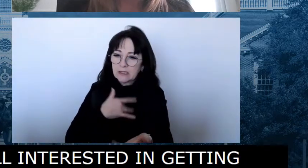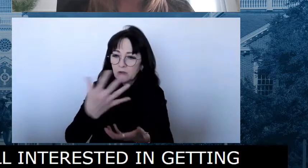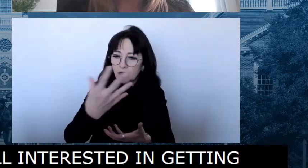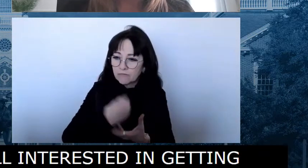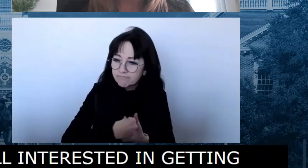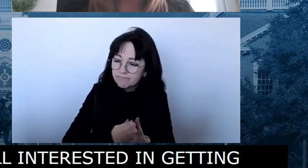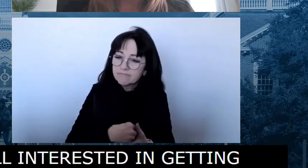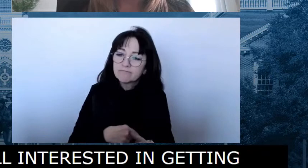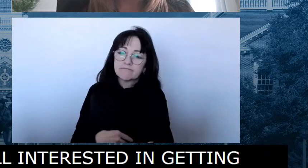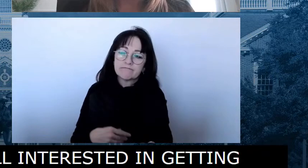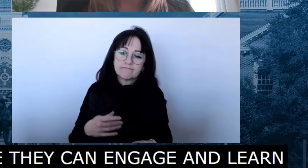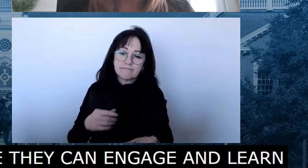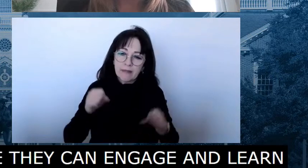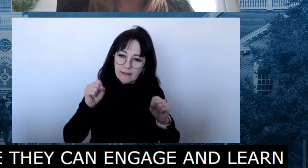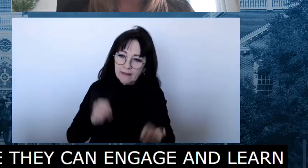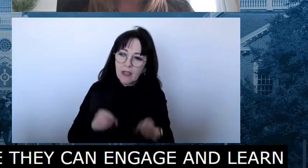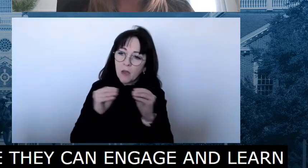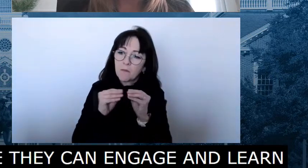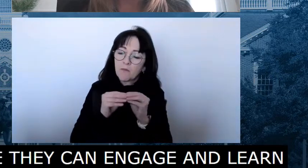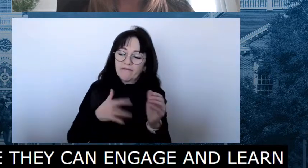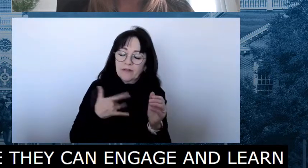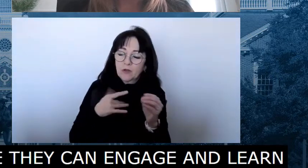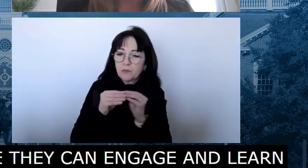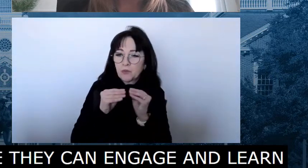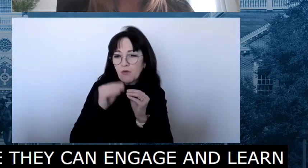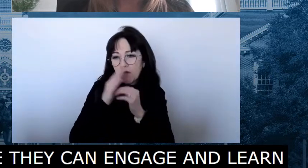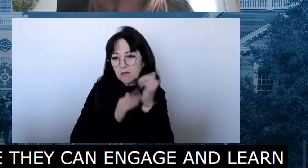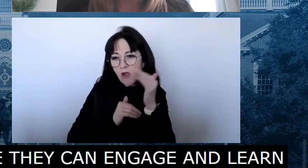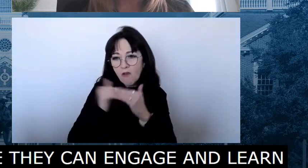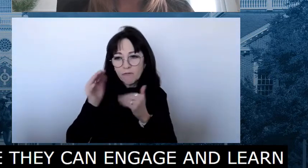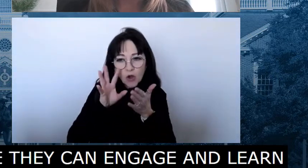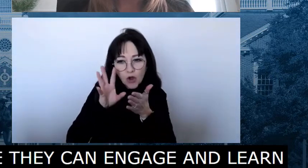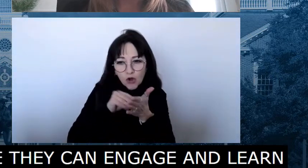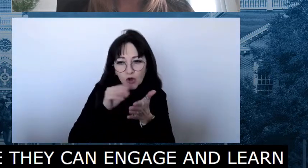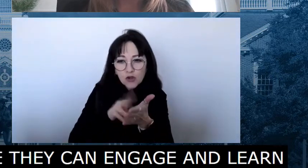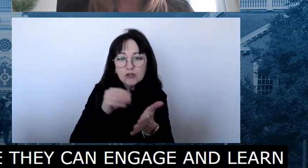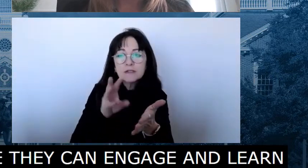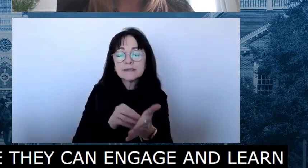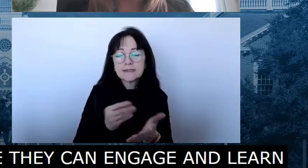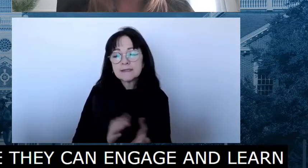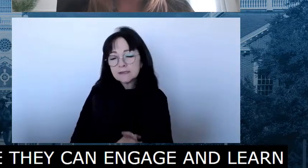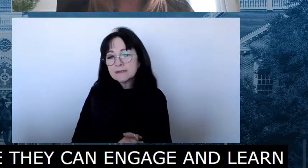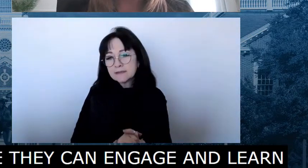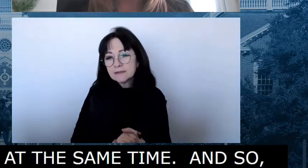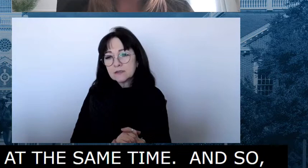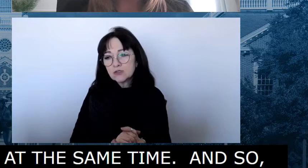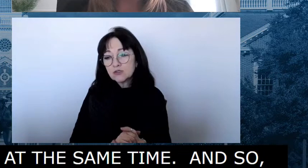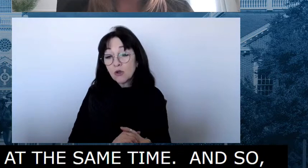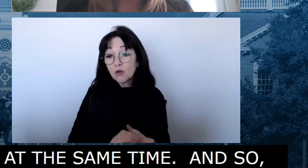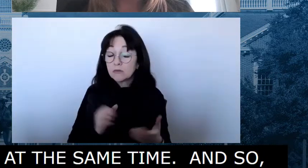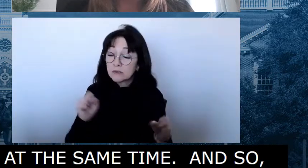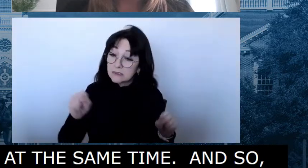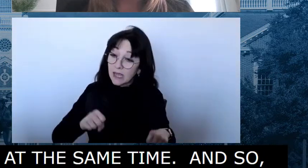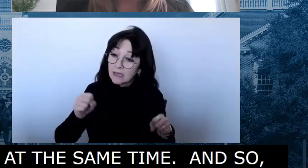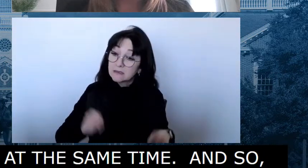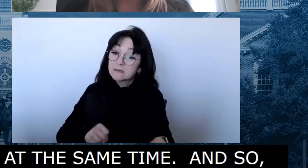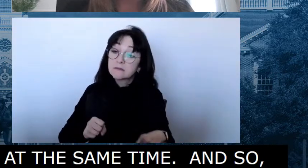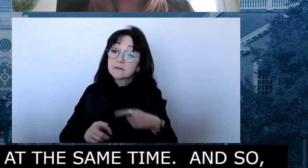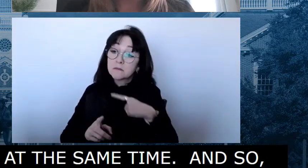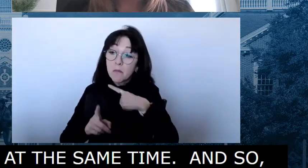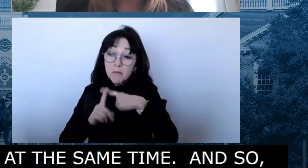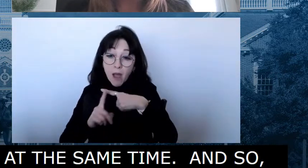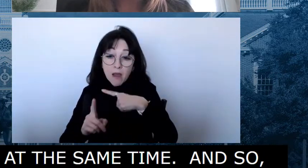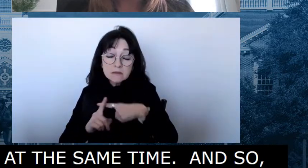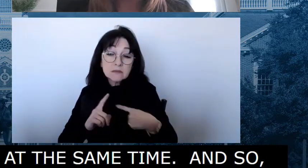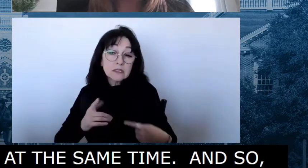to strike a balance. So I think it's been pretty positive, a little bit mixed. As